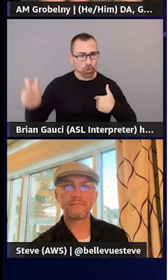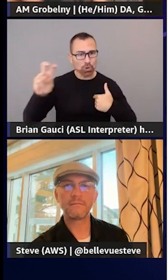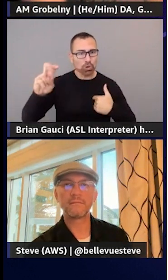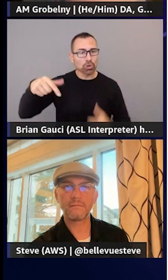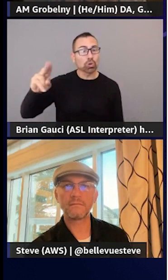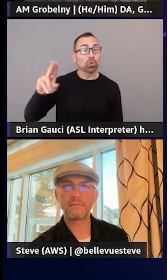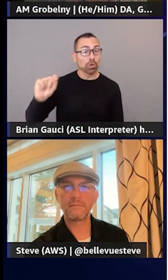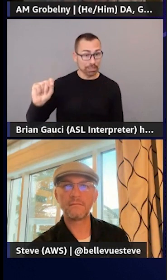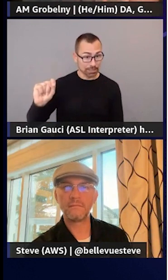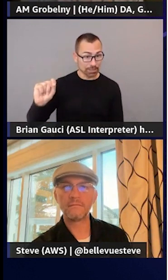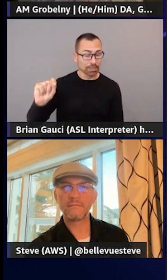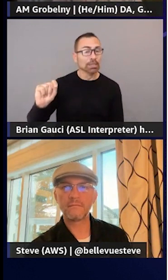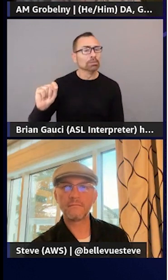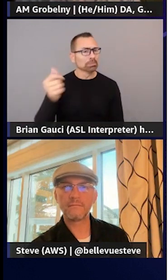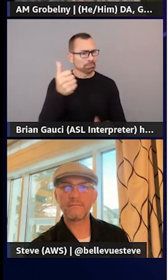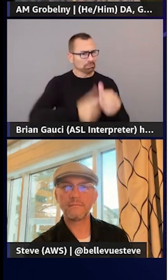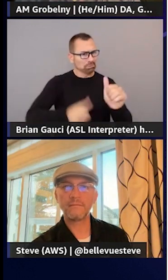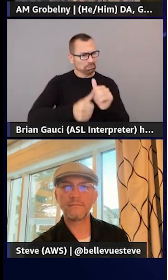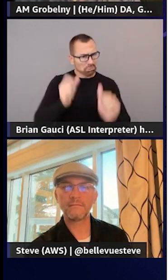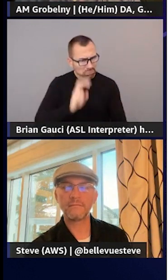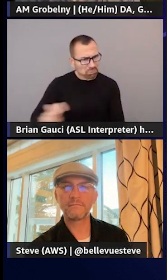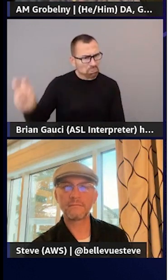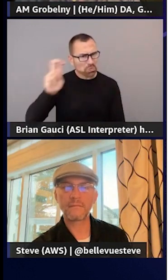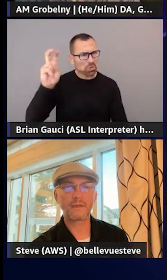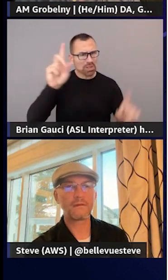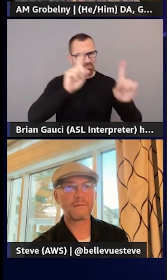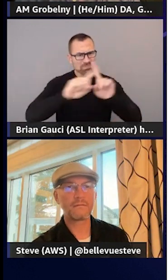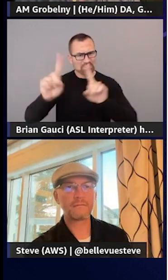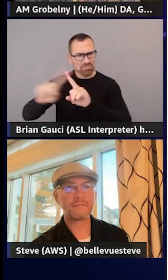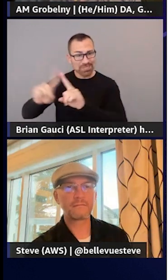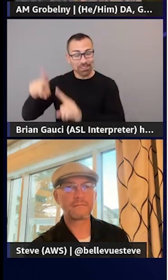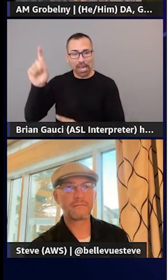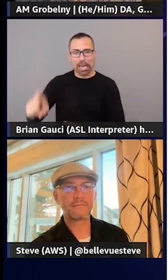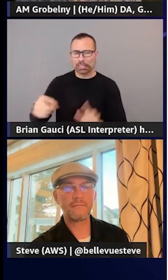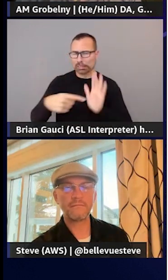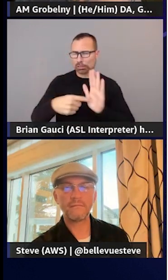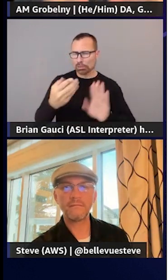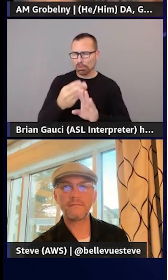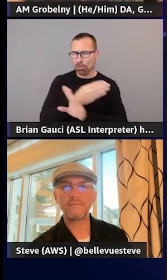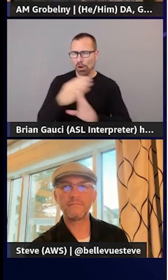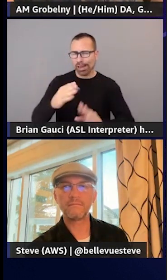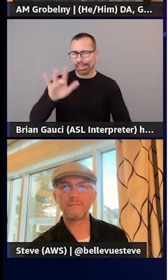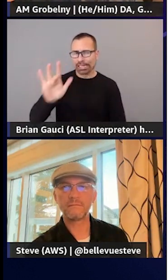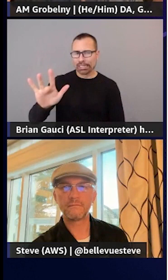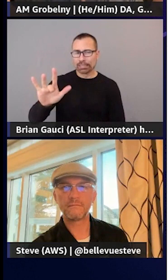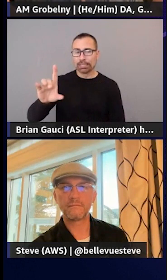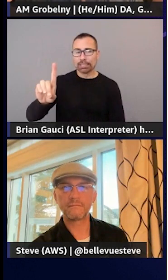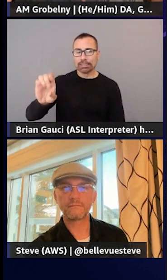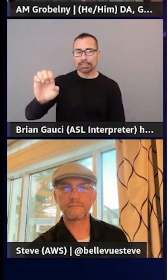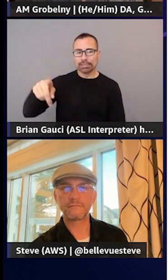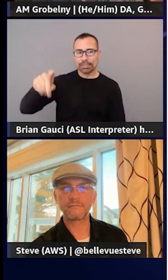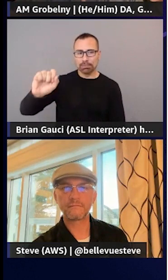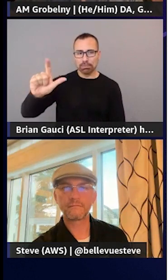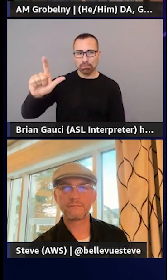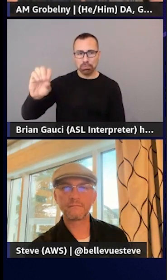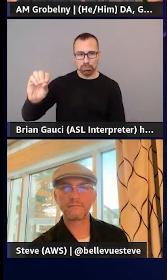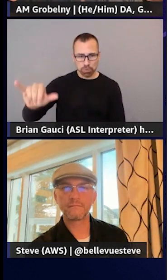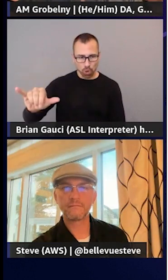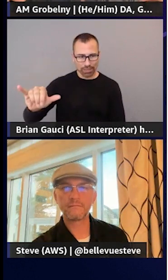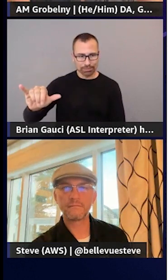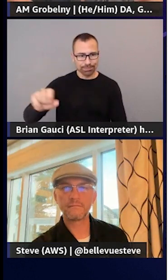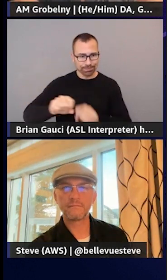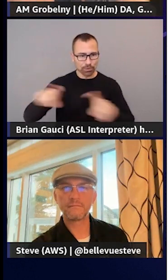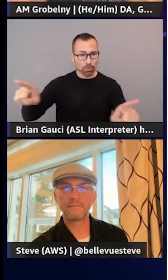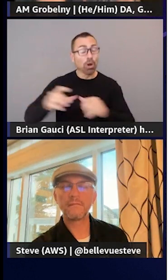I also should have pointed out before I click deploy there. It lists what services we'll likely be